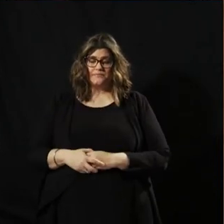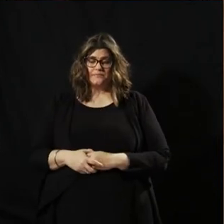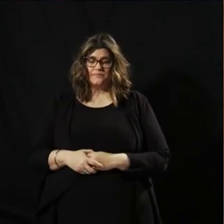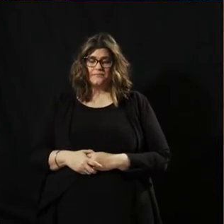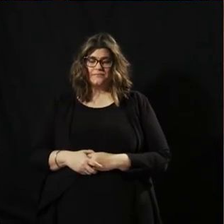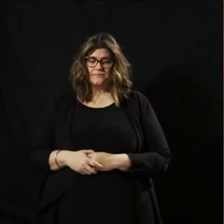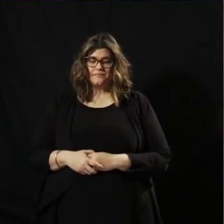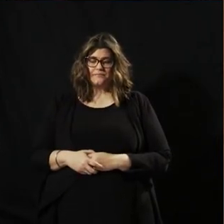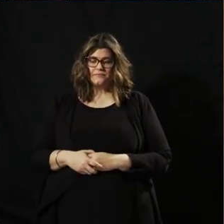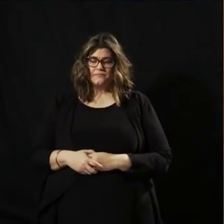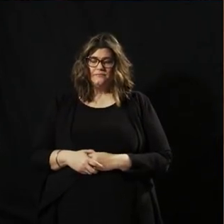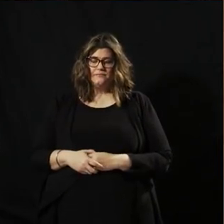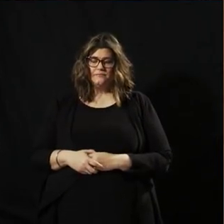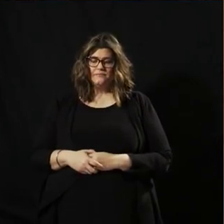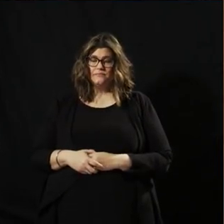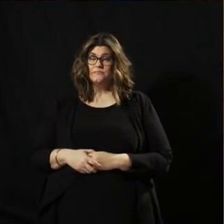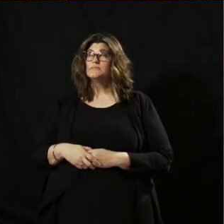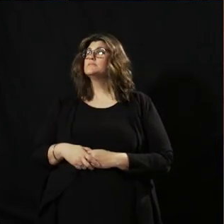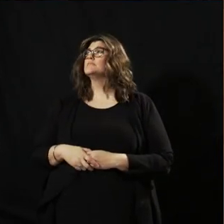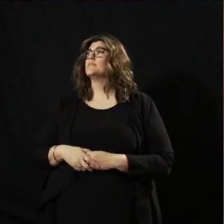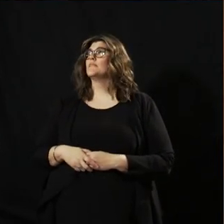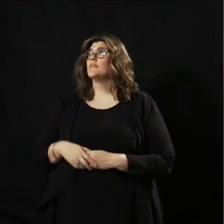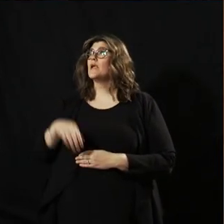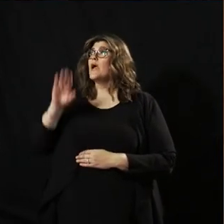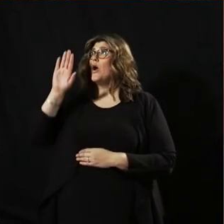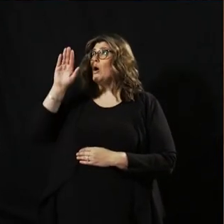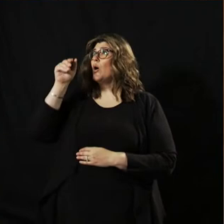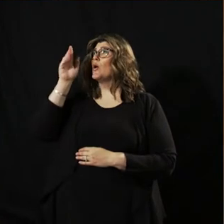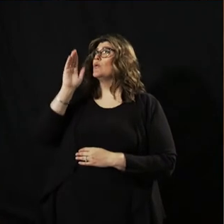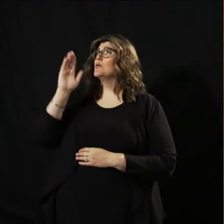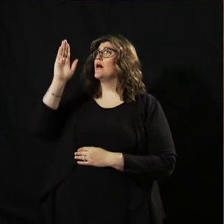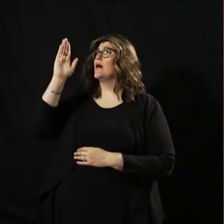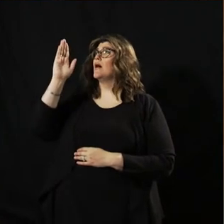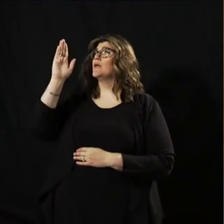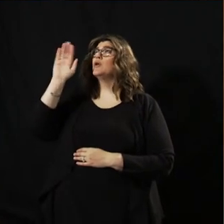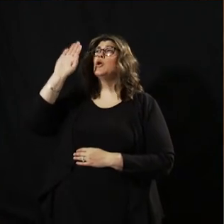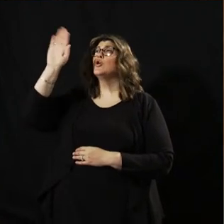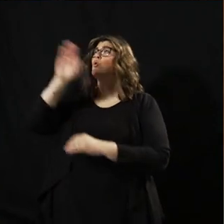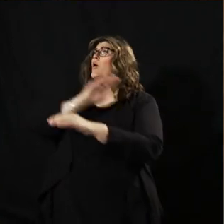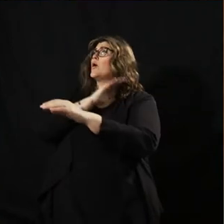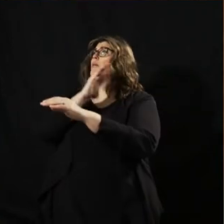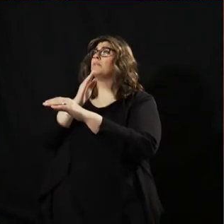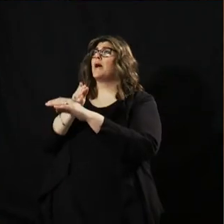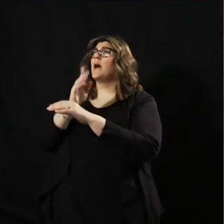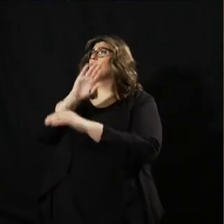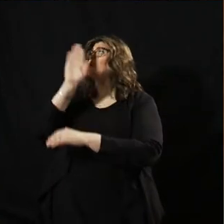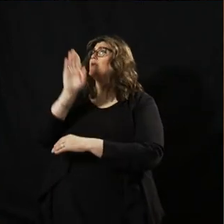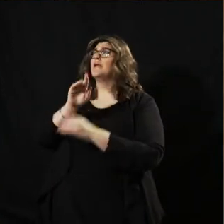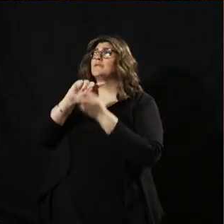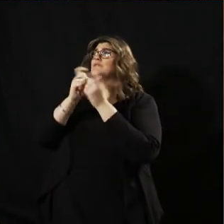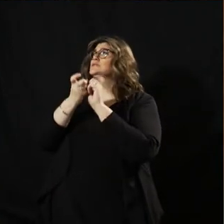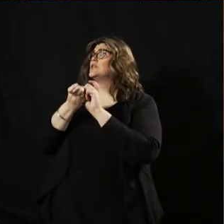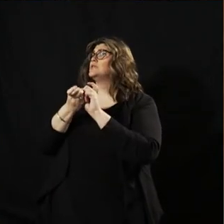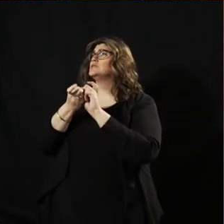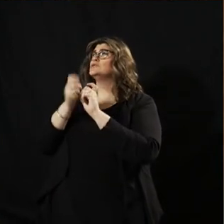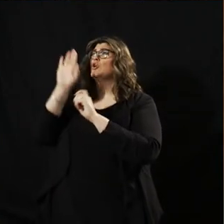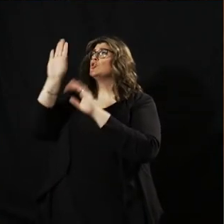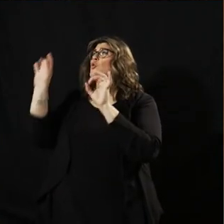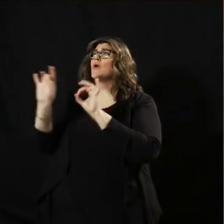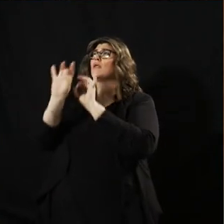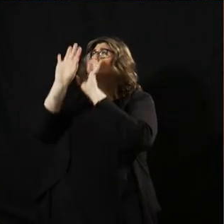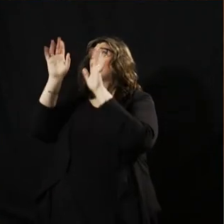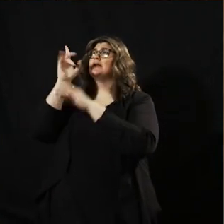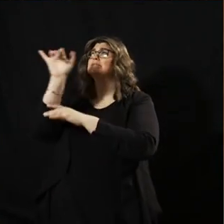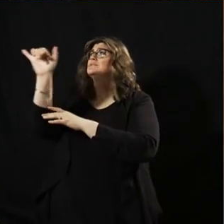O God of unchanging power and eternal light, look